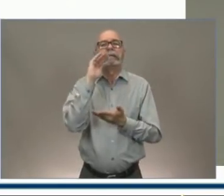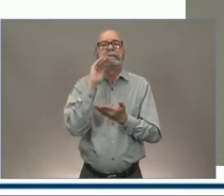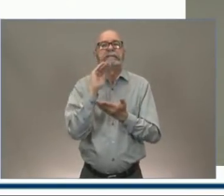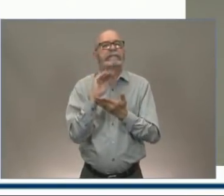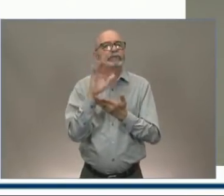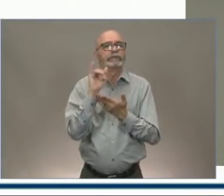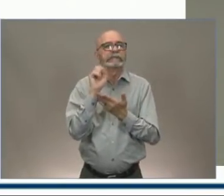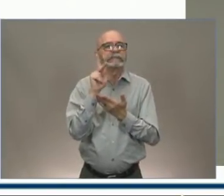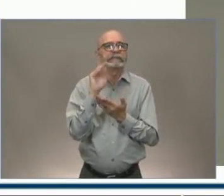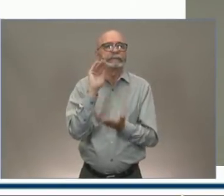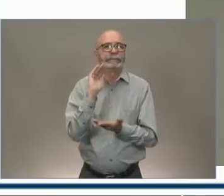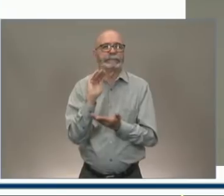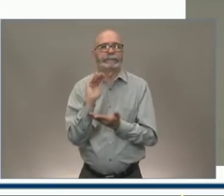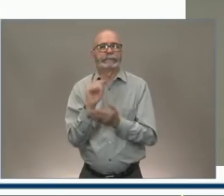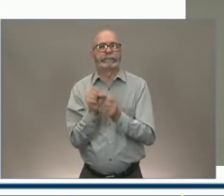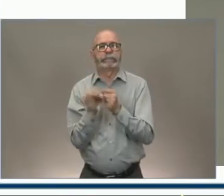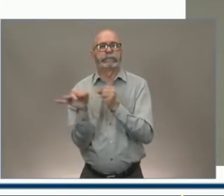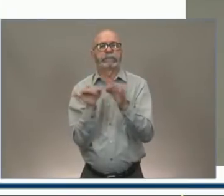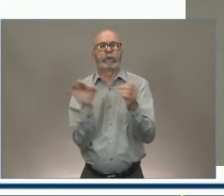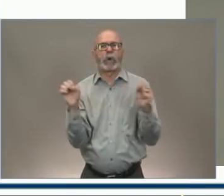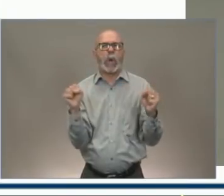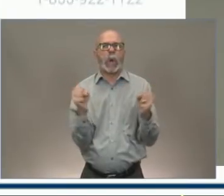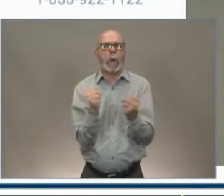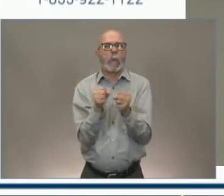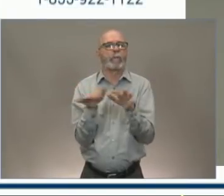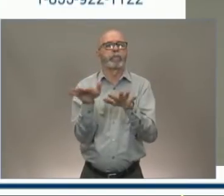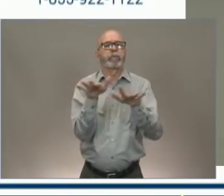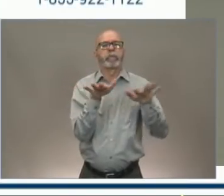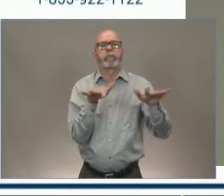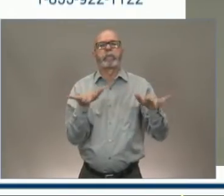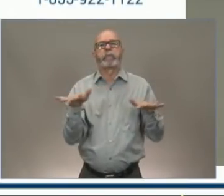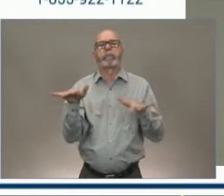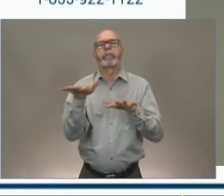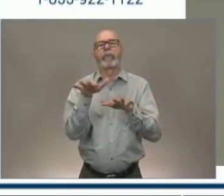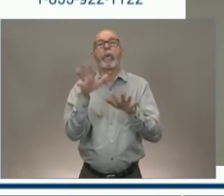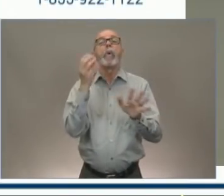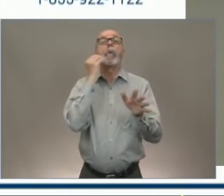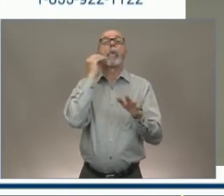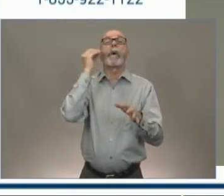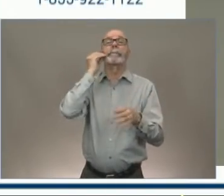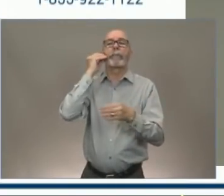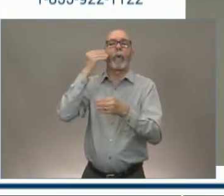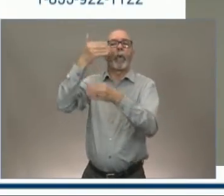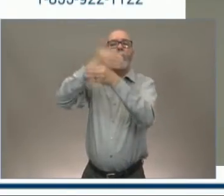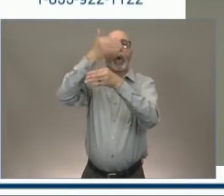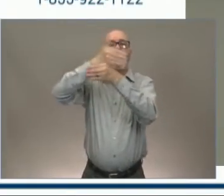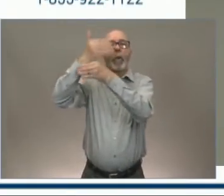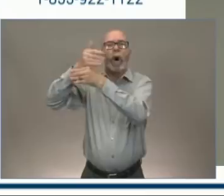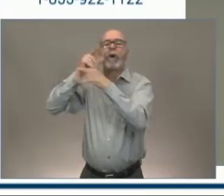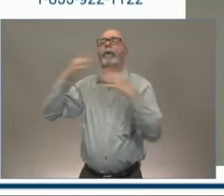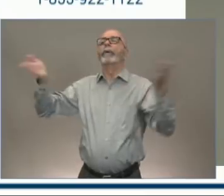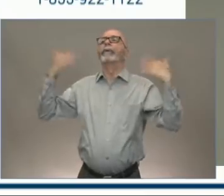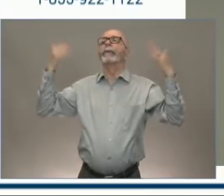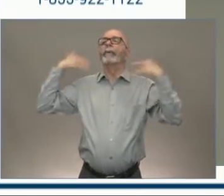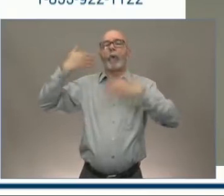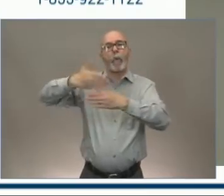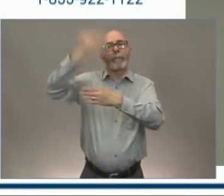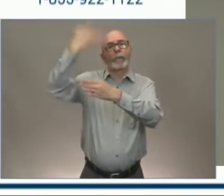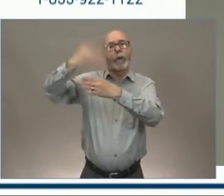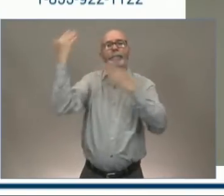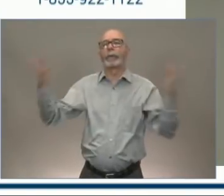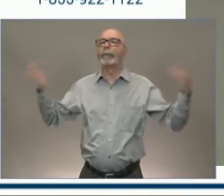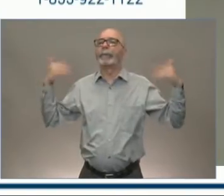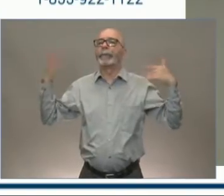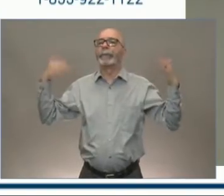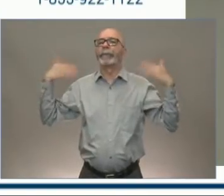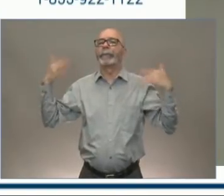the virus transmitting. We can even have more windows and open, all those kind of things, better air ventilation, all of which decreases the risk